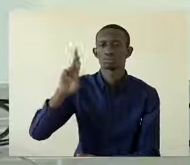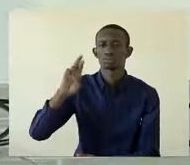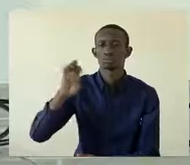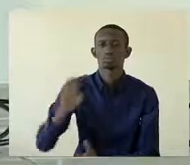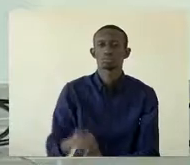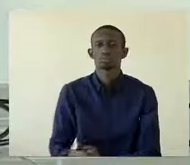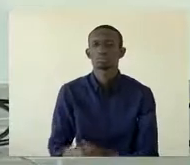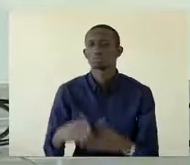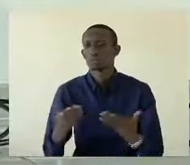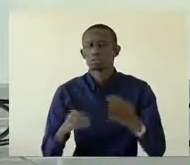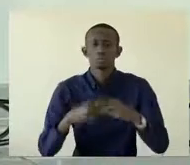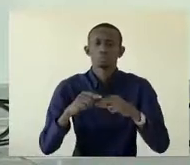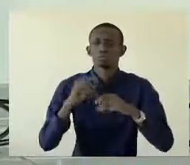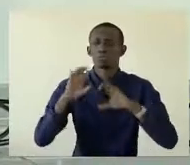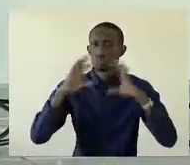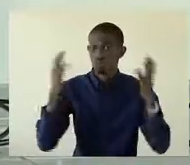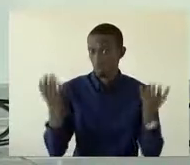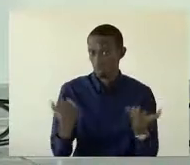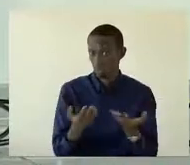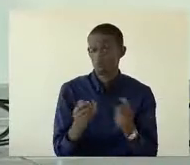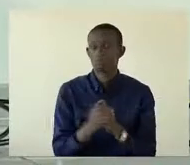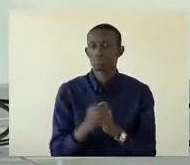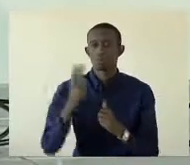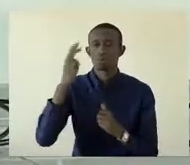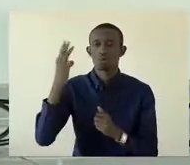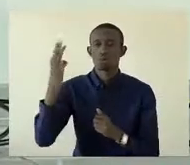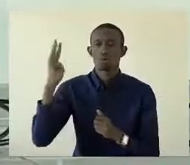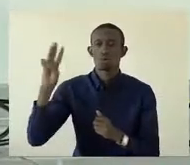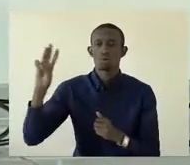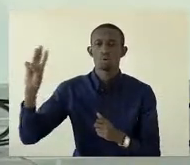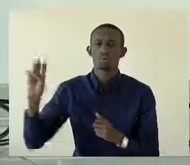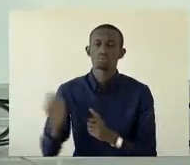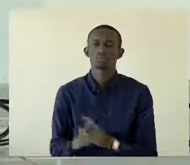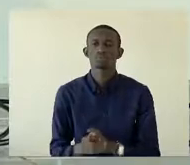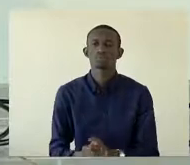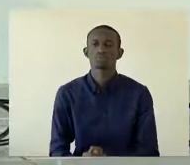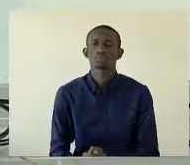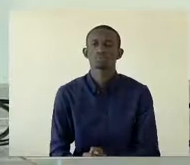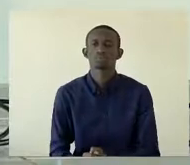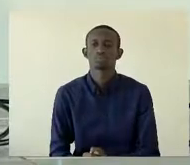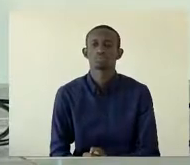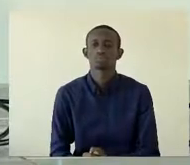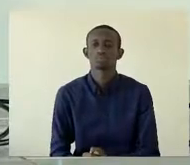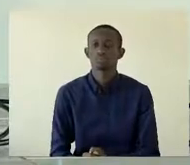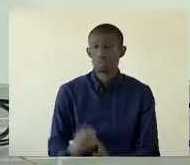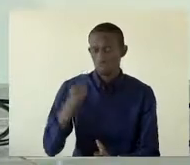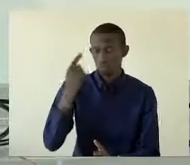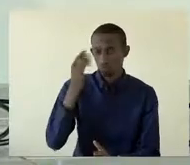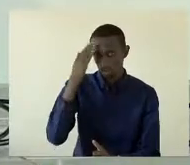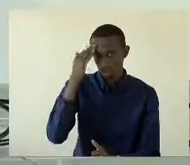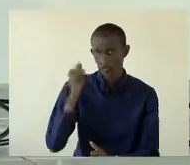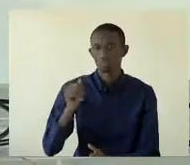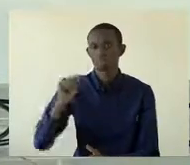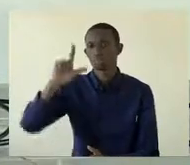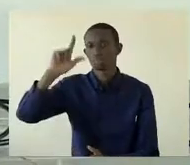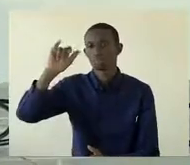a world wide web where some work can be posted. So what you'll do is to get that link and type